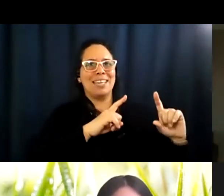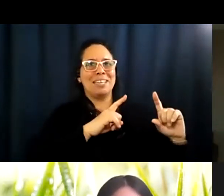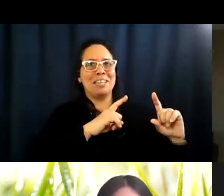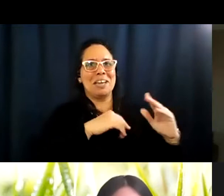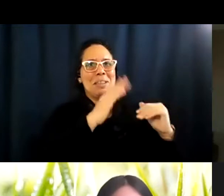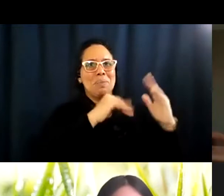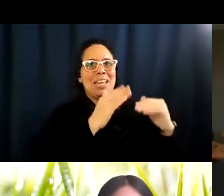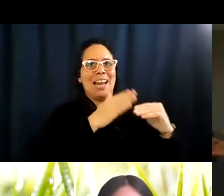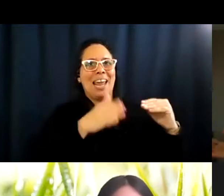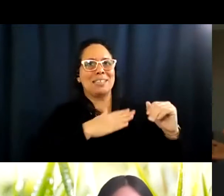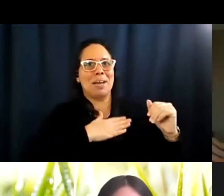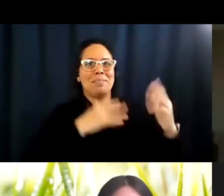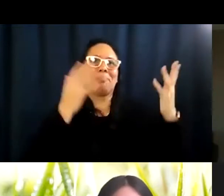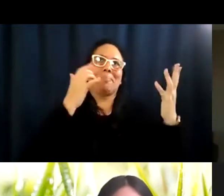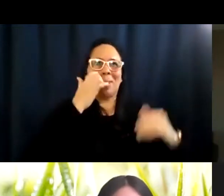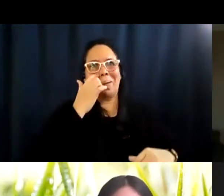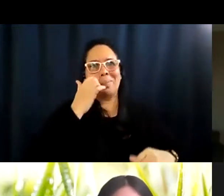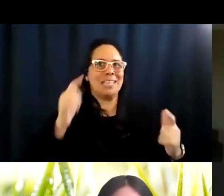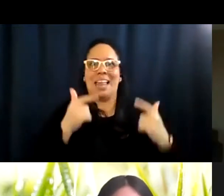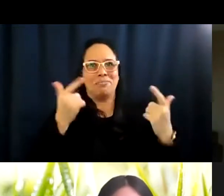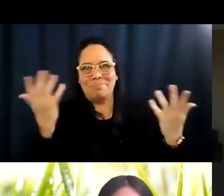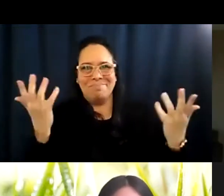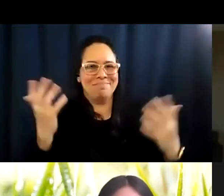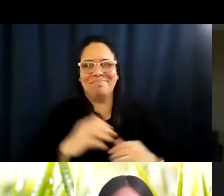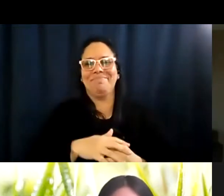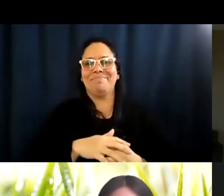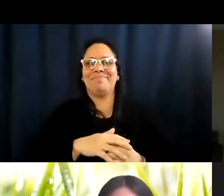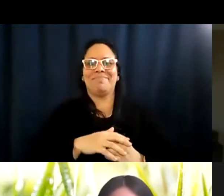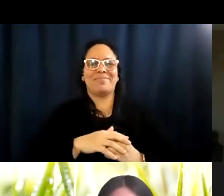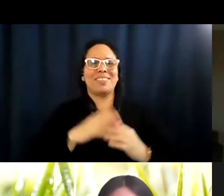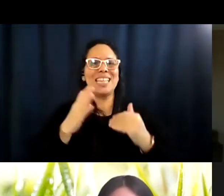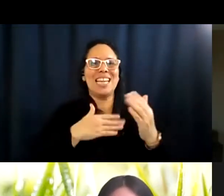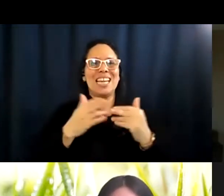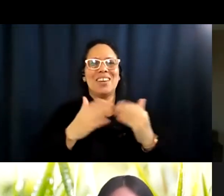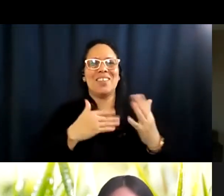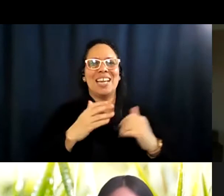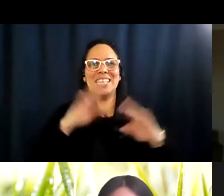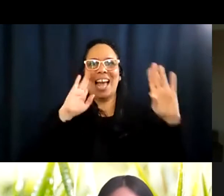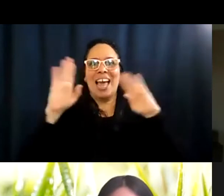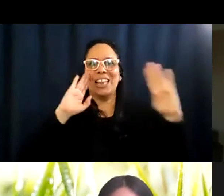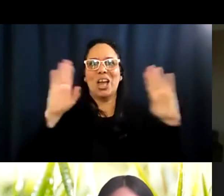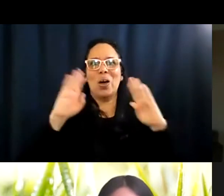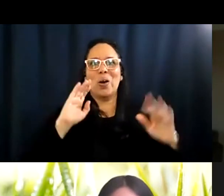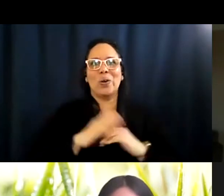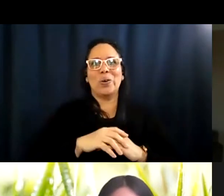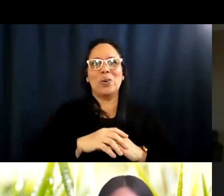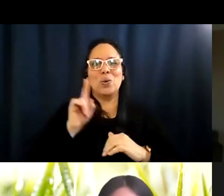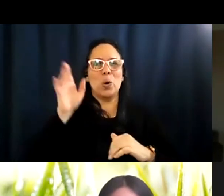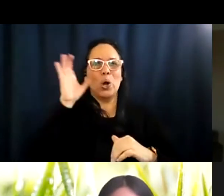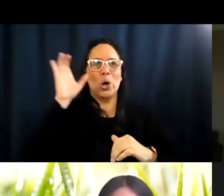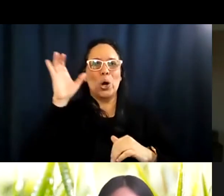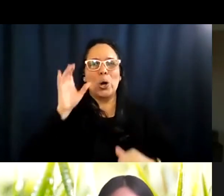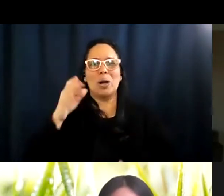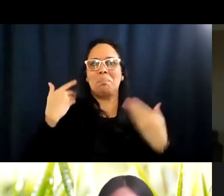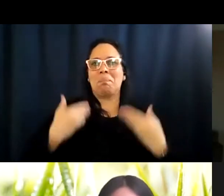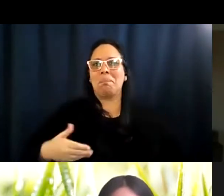So as life would have it, of course. Anyways, hello. As you heard, I am Mailing Malone.